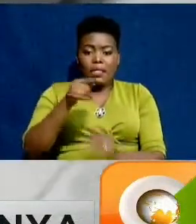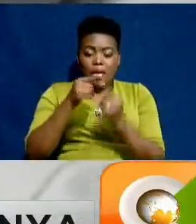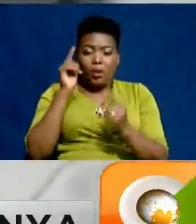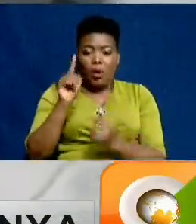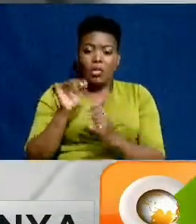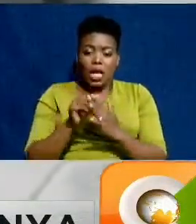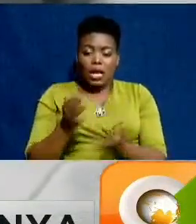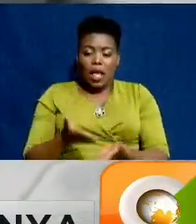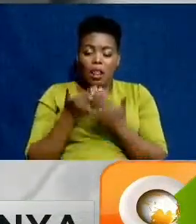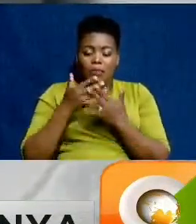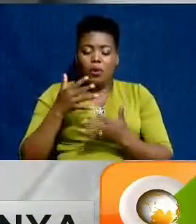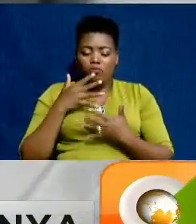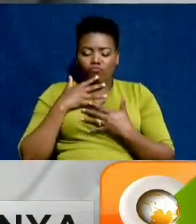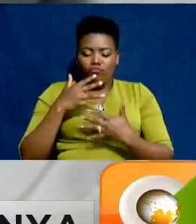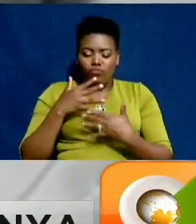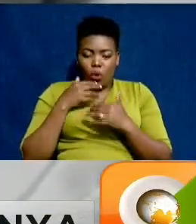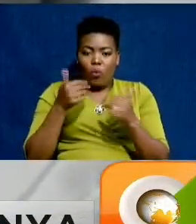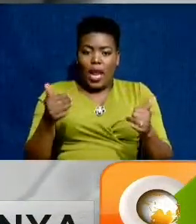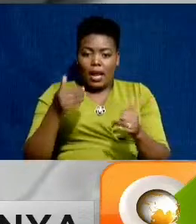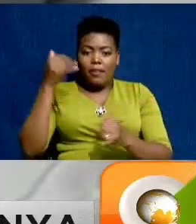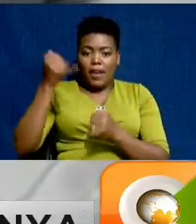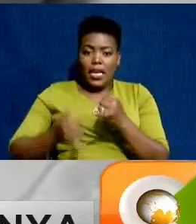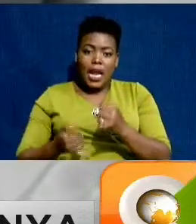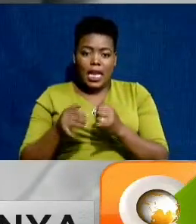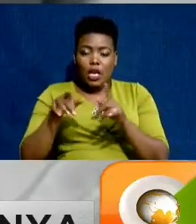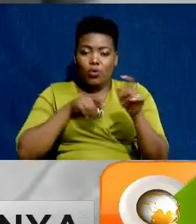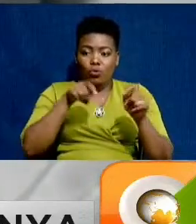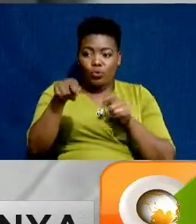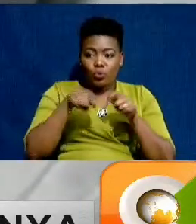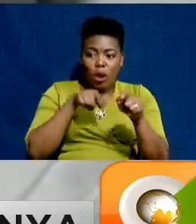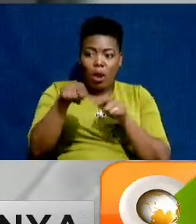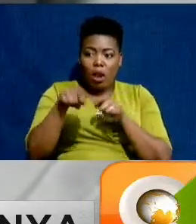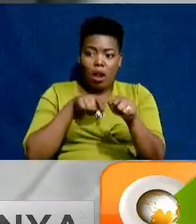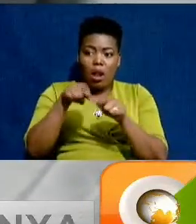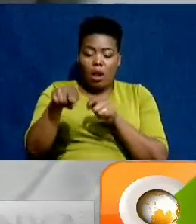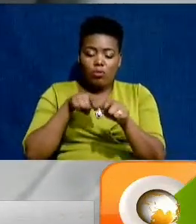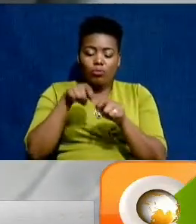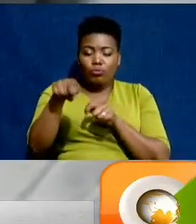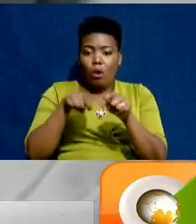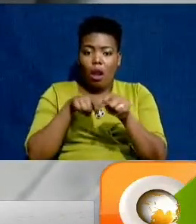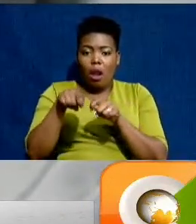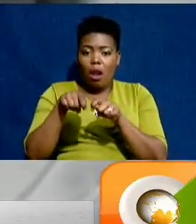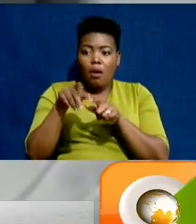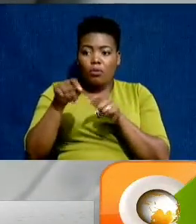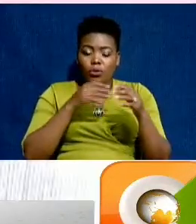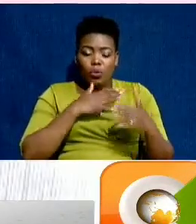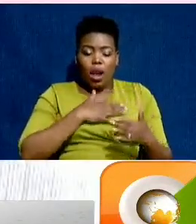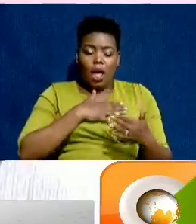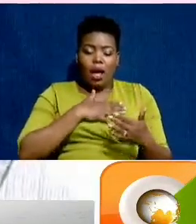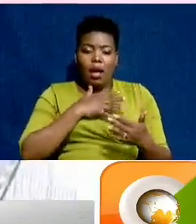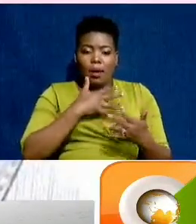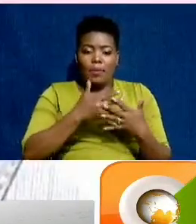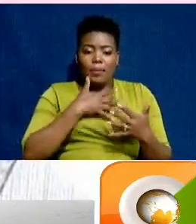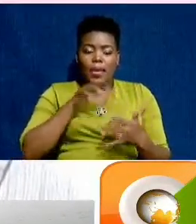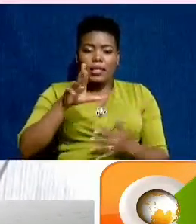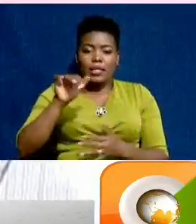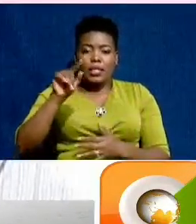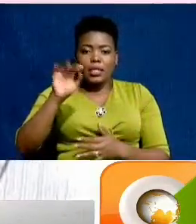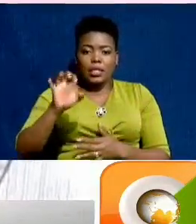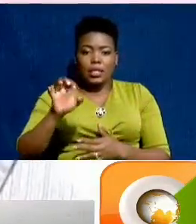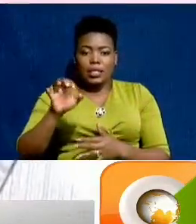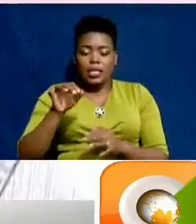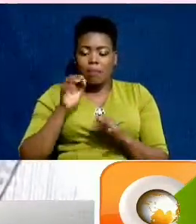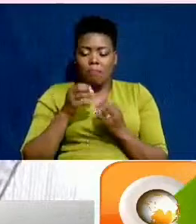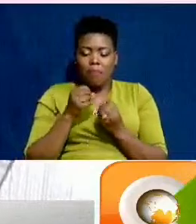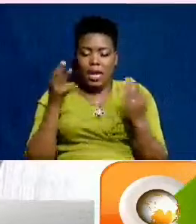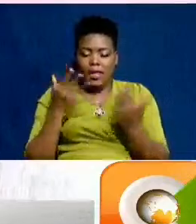which help you breathe and eventually controls, even now, eventually your heart rate. There are so many factors that